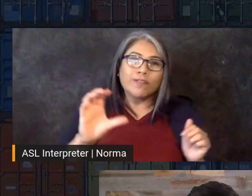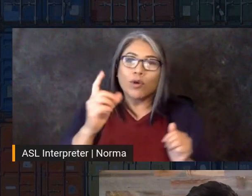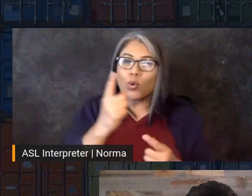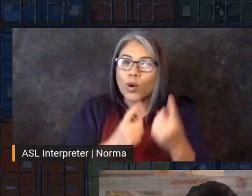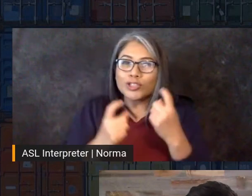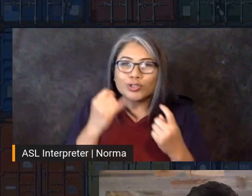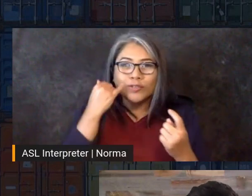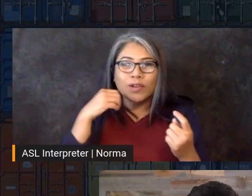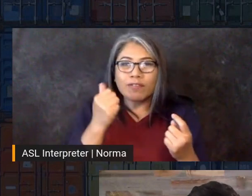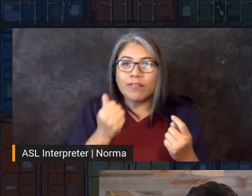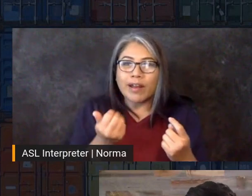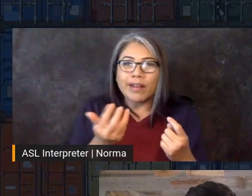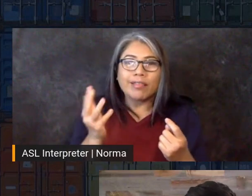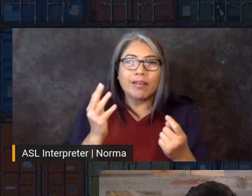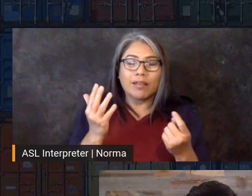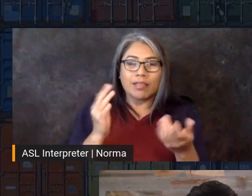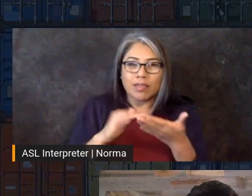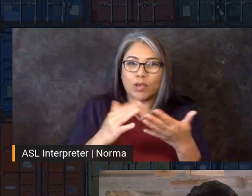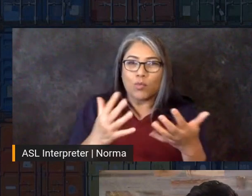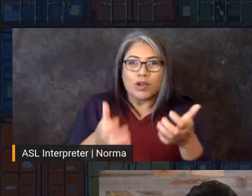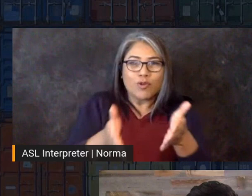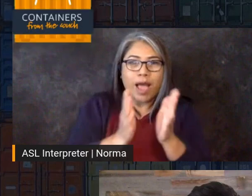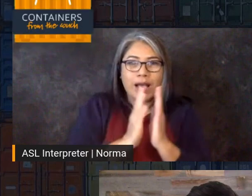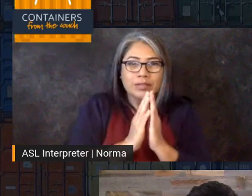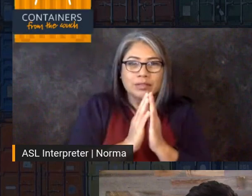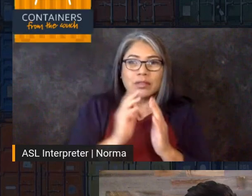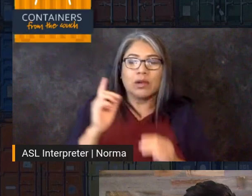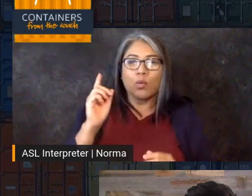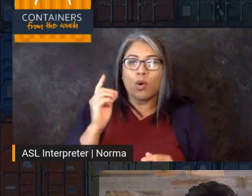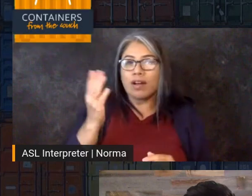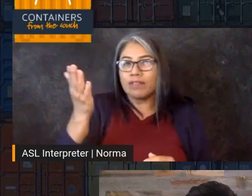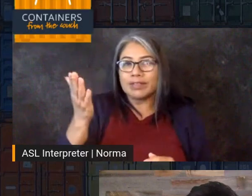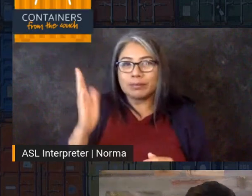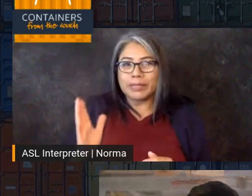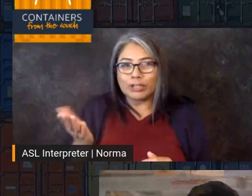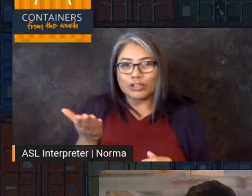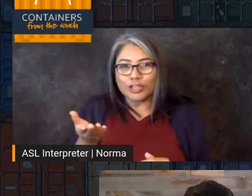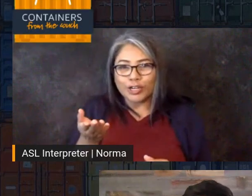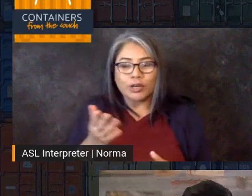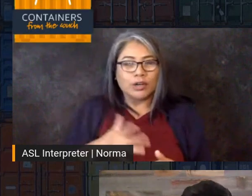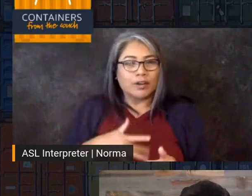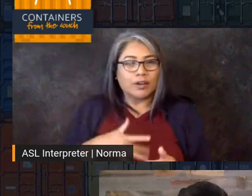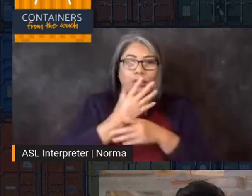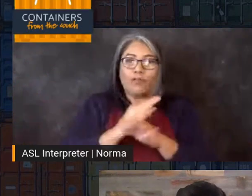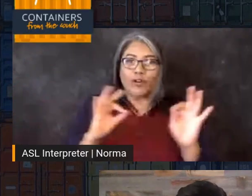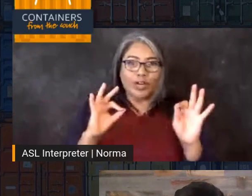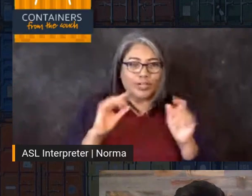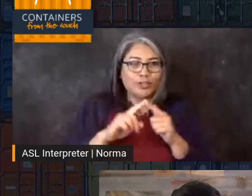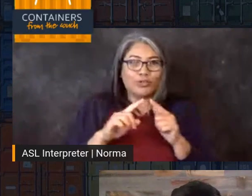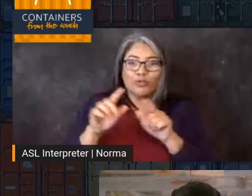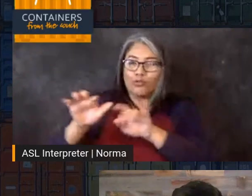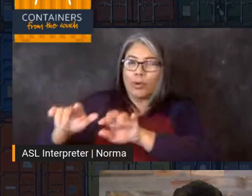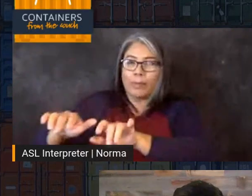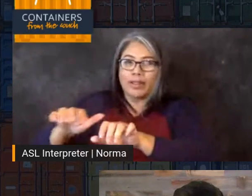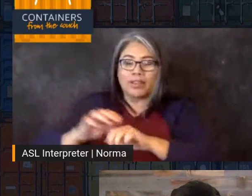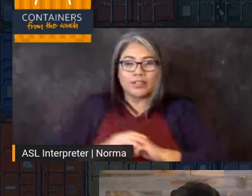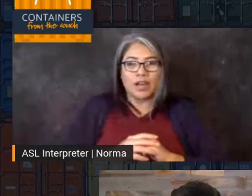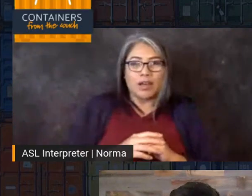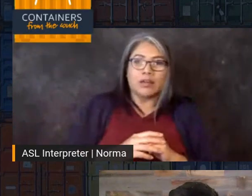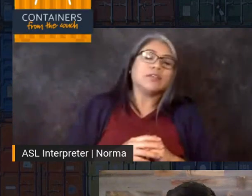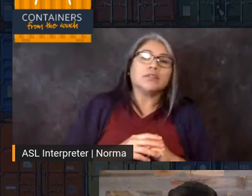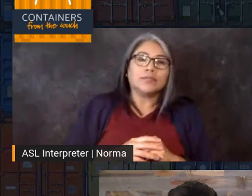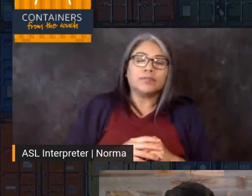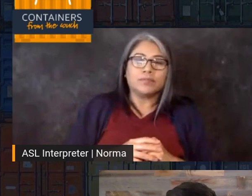feel free to drop it in the chat. Very quickly, I do want to talk about some of the open source capabilities that come